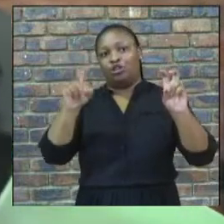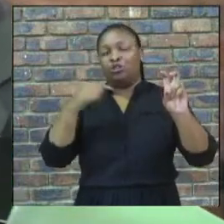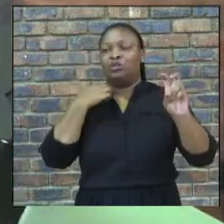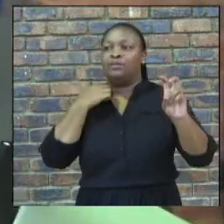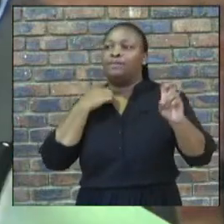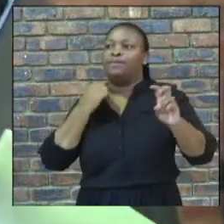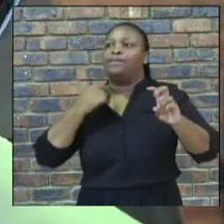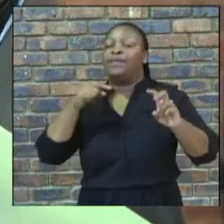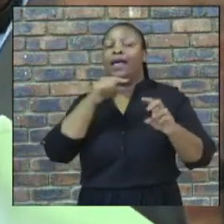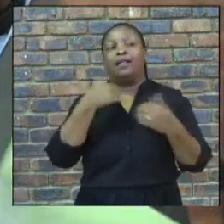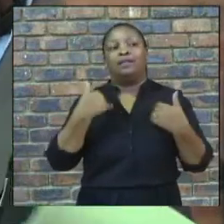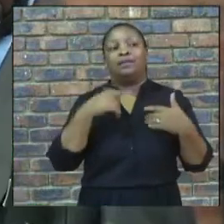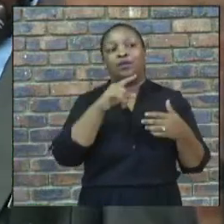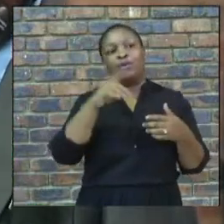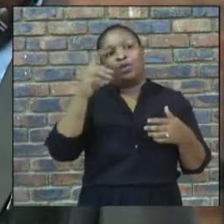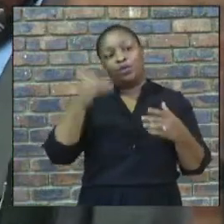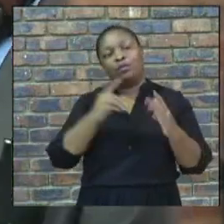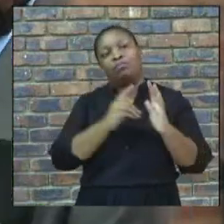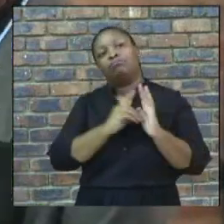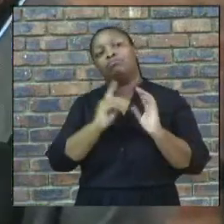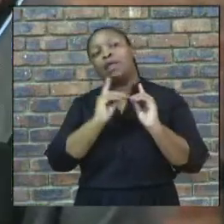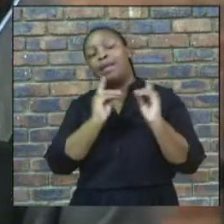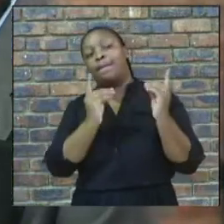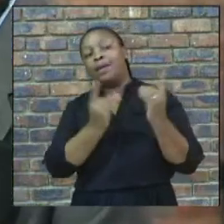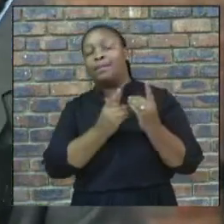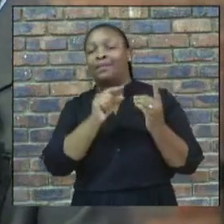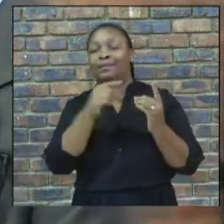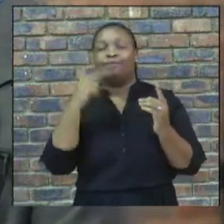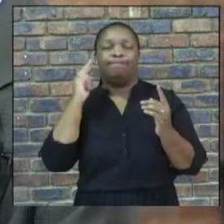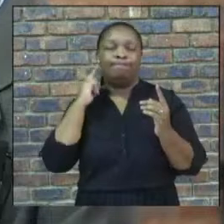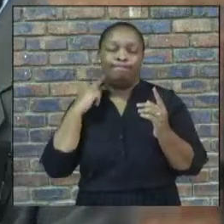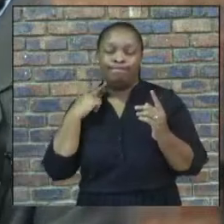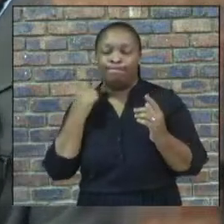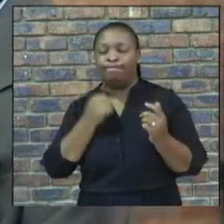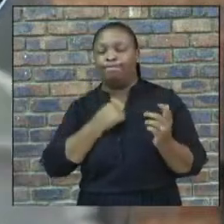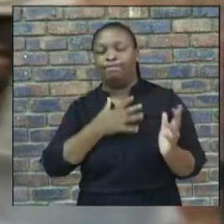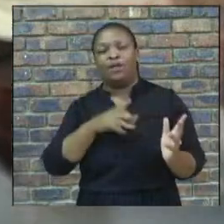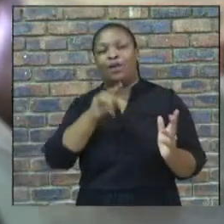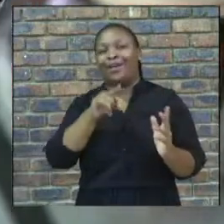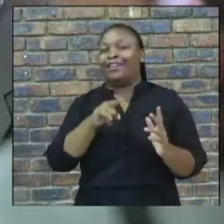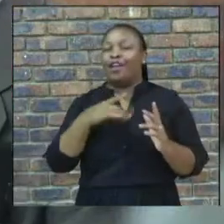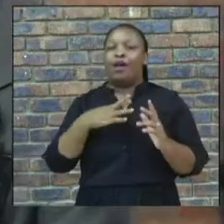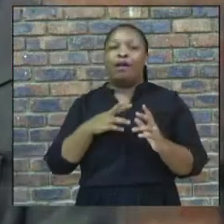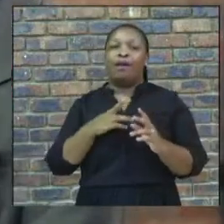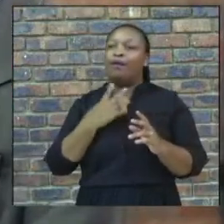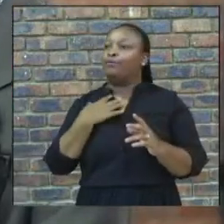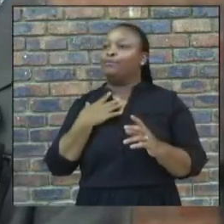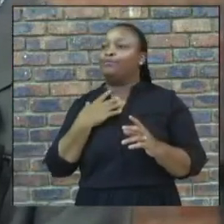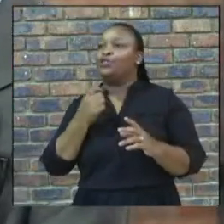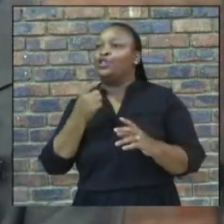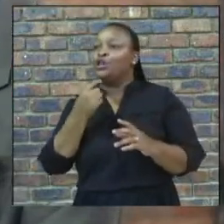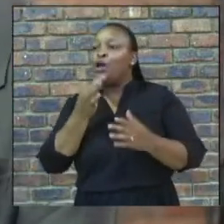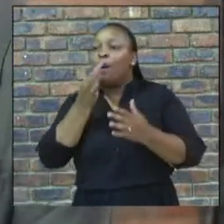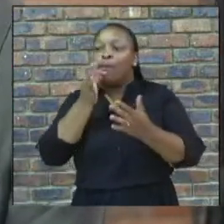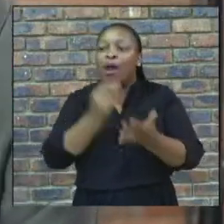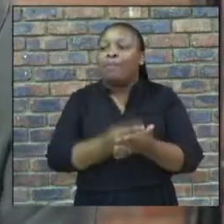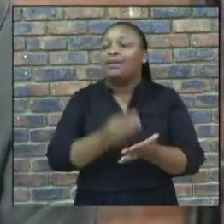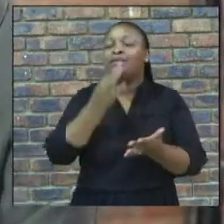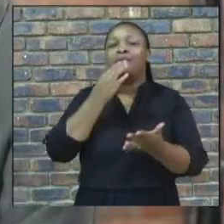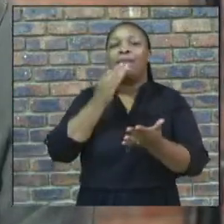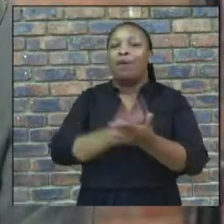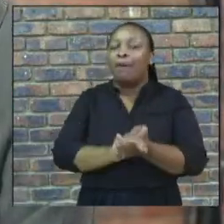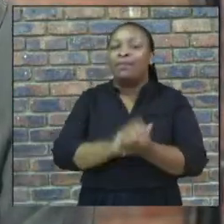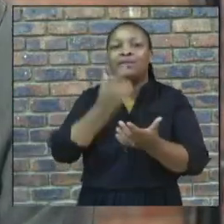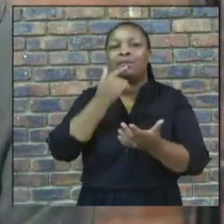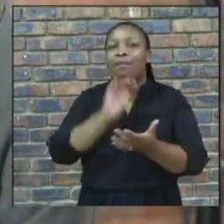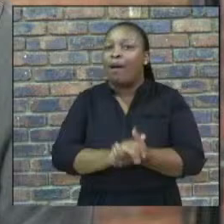you to be disappointed because you have made a lot of promises in the mining communities in